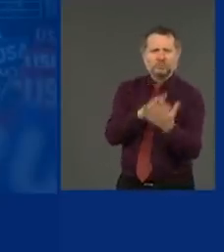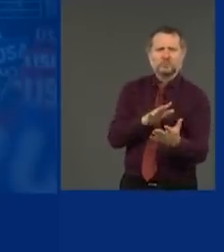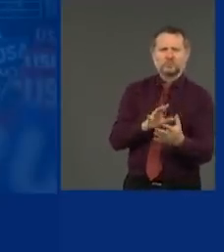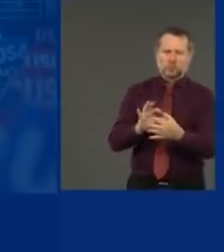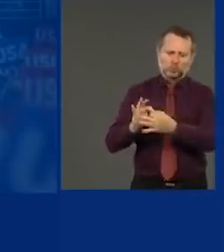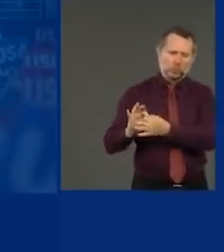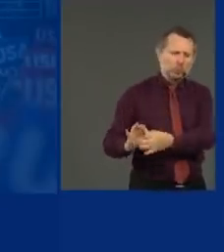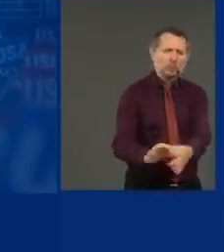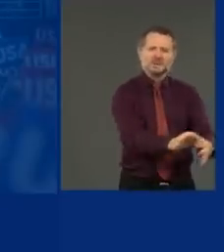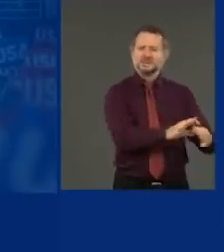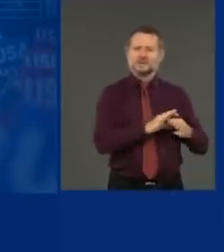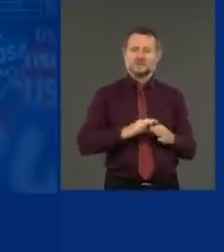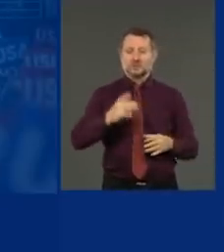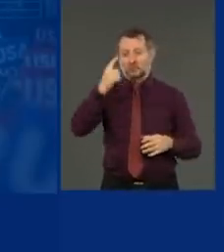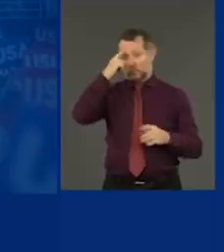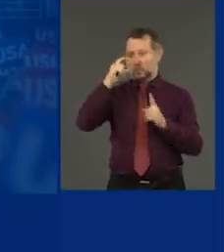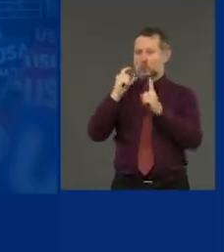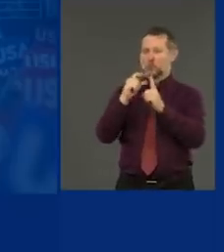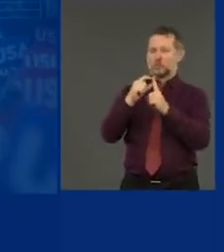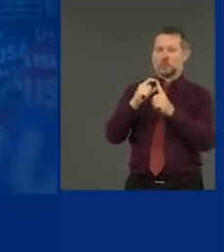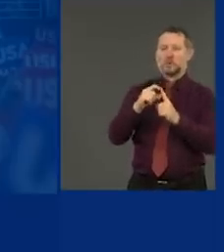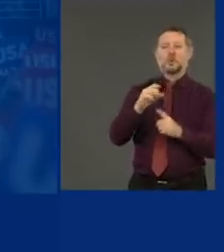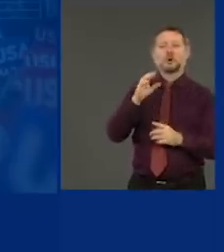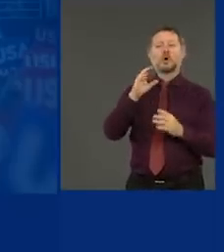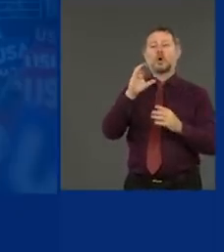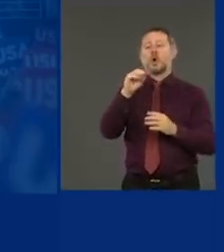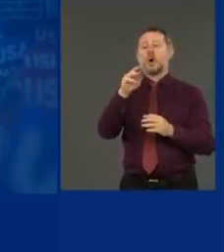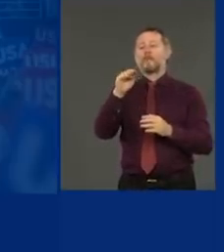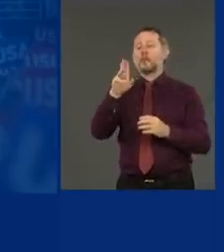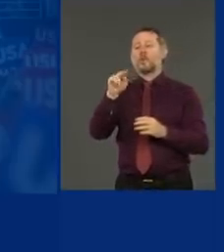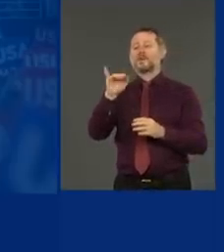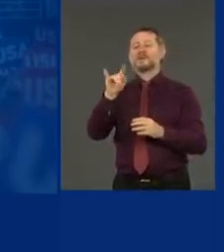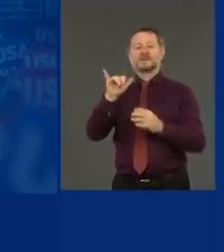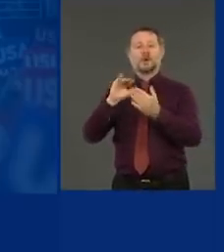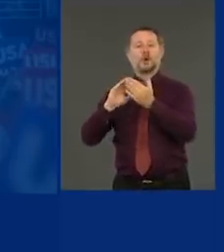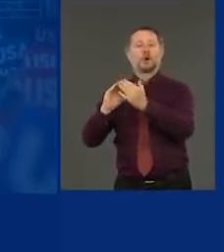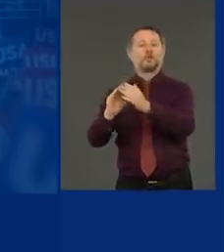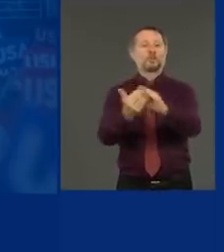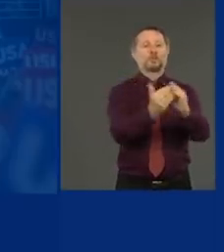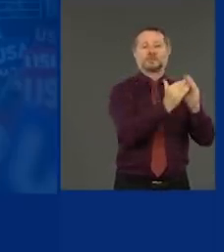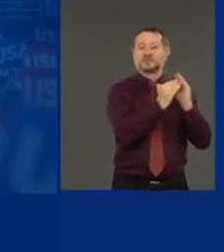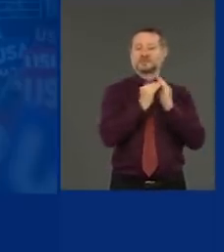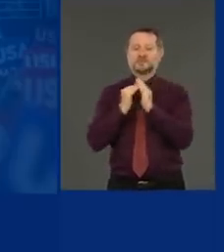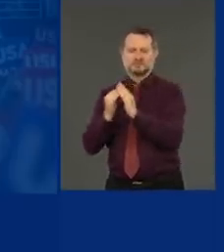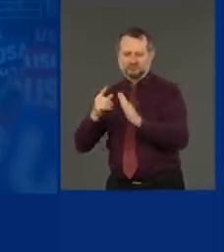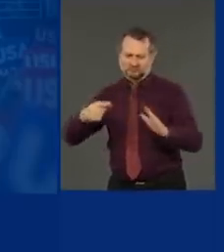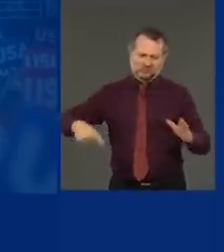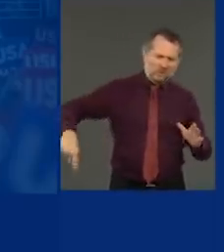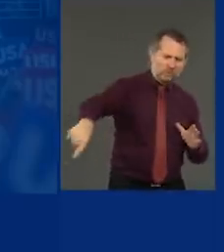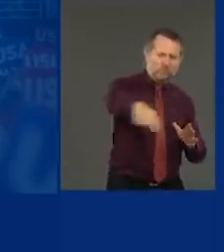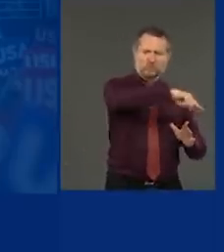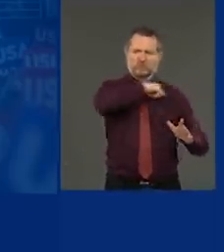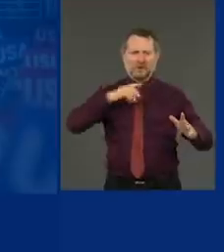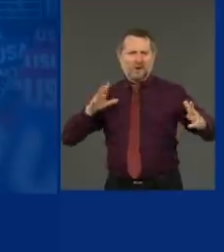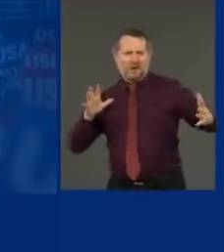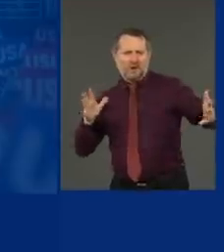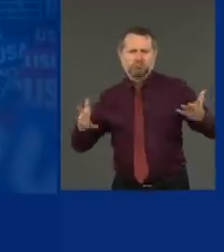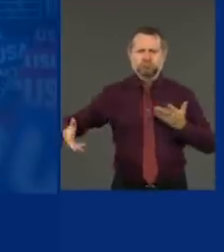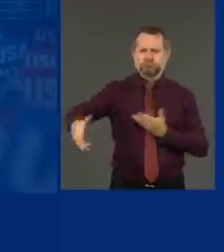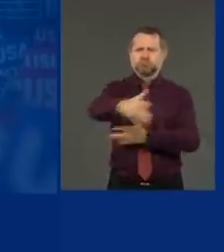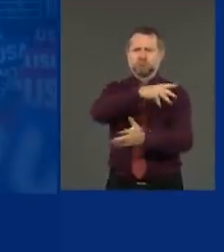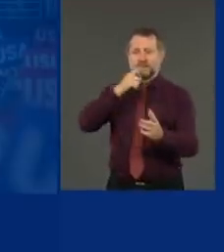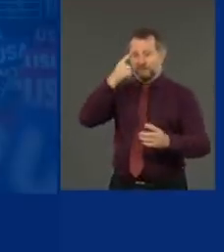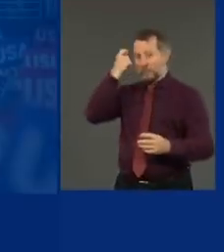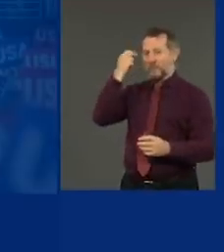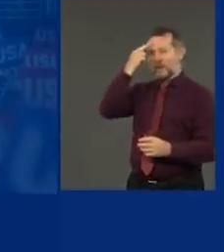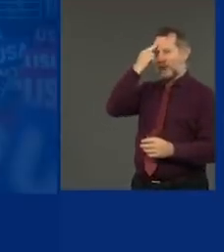know, we talk about that word community. We're a community. Community, from the Latin communitas,